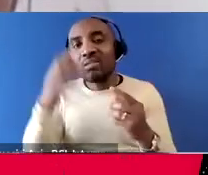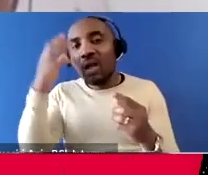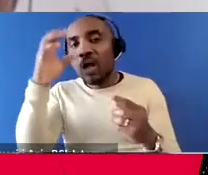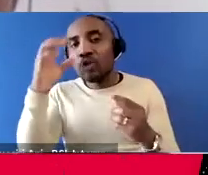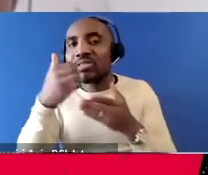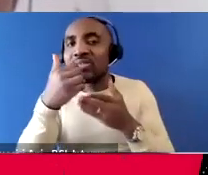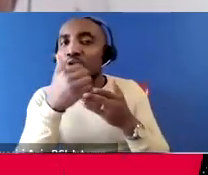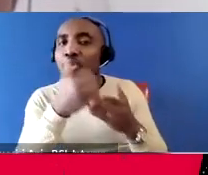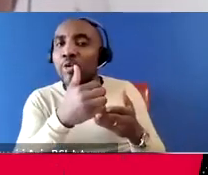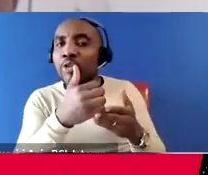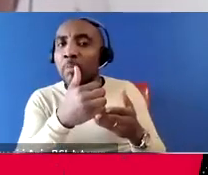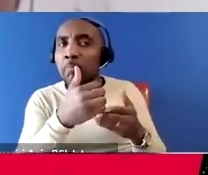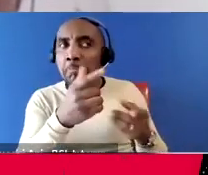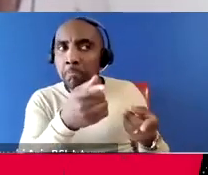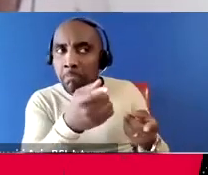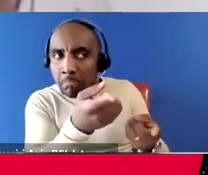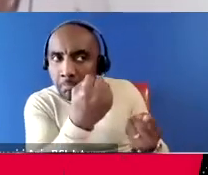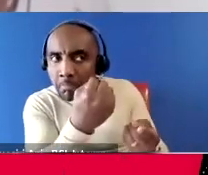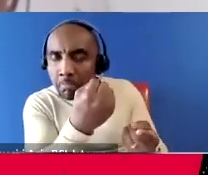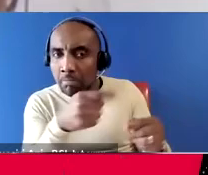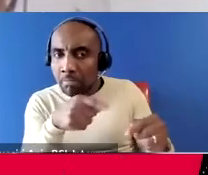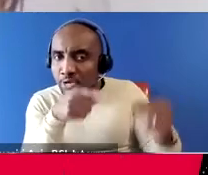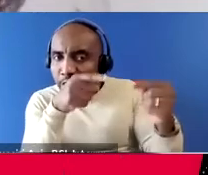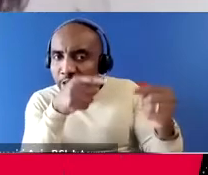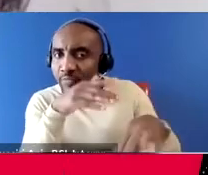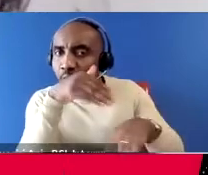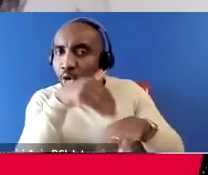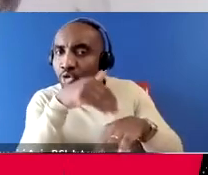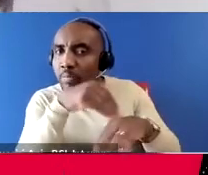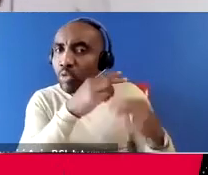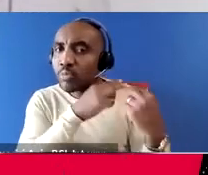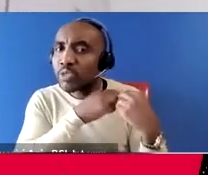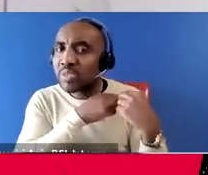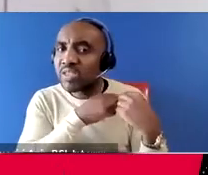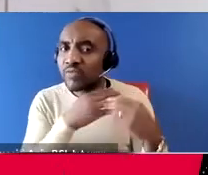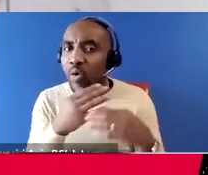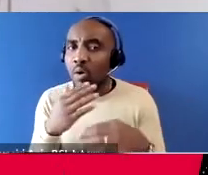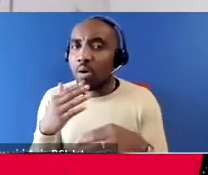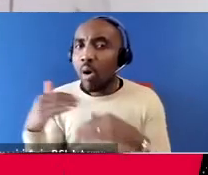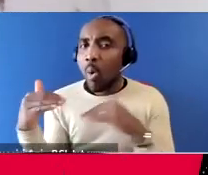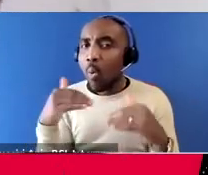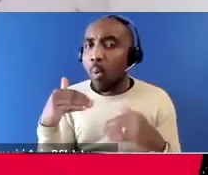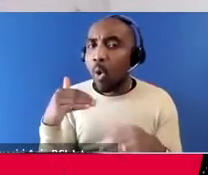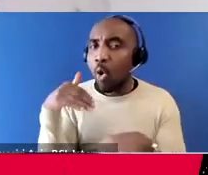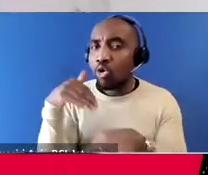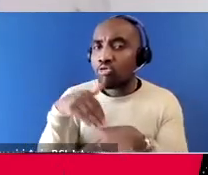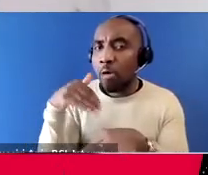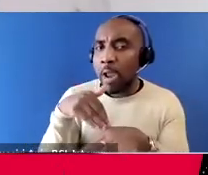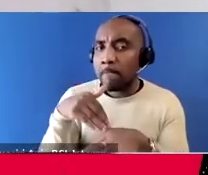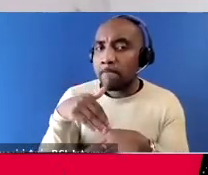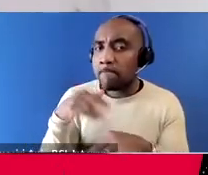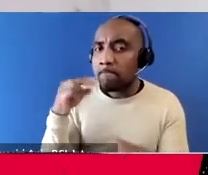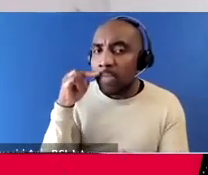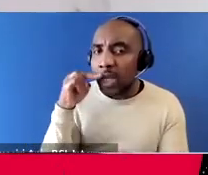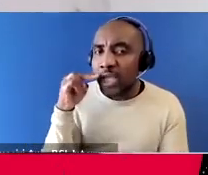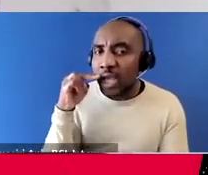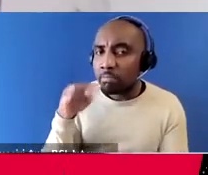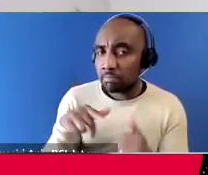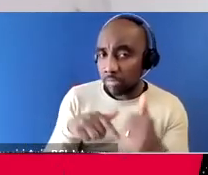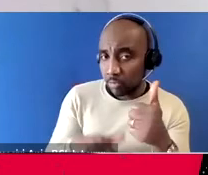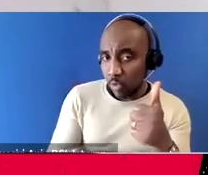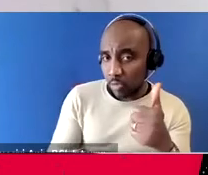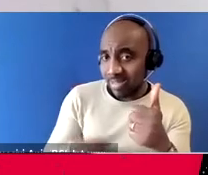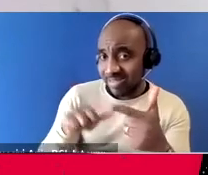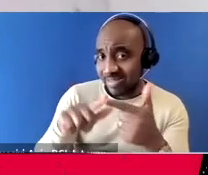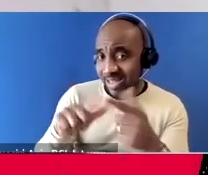the dockers in Italy and France who were trying to stop the ships that are moving